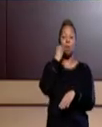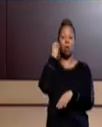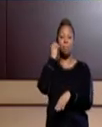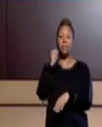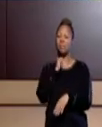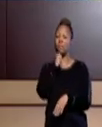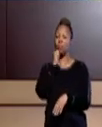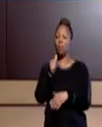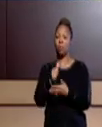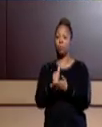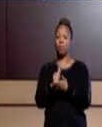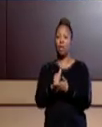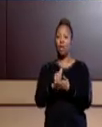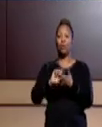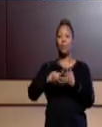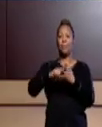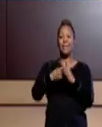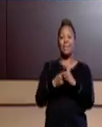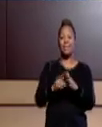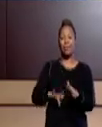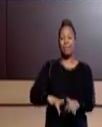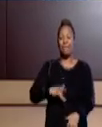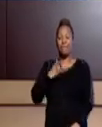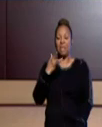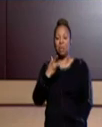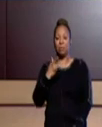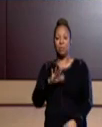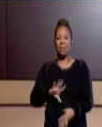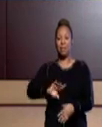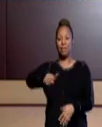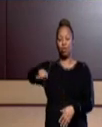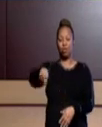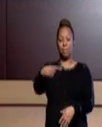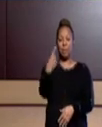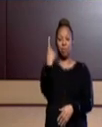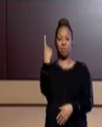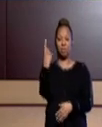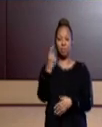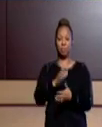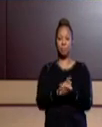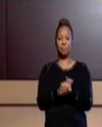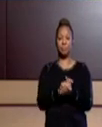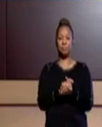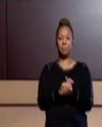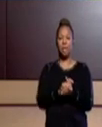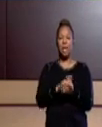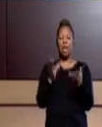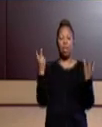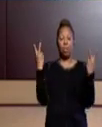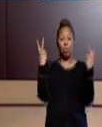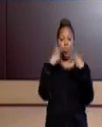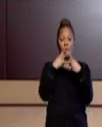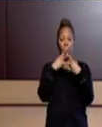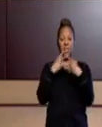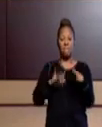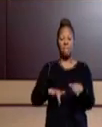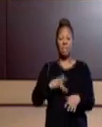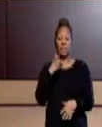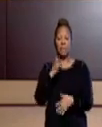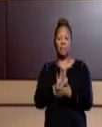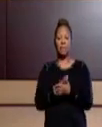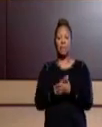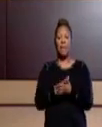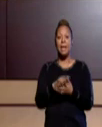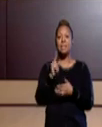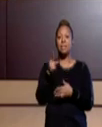if you don't, you're going to begin to feel as if you are out here by yourself. Mm. And the worst feeling is